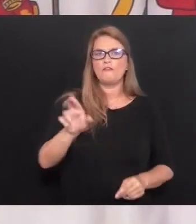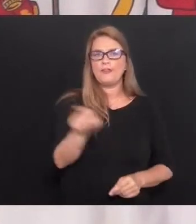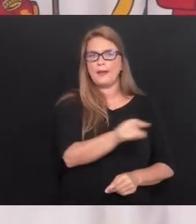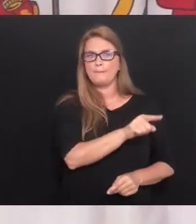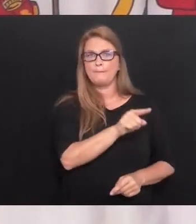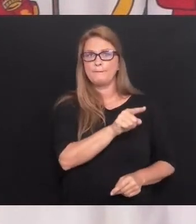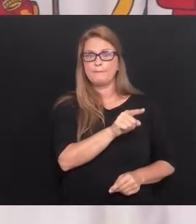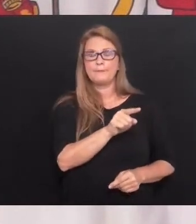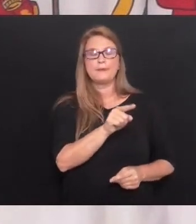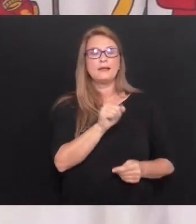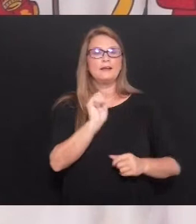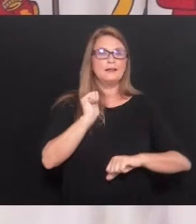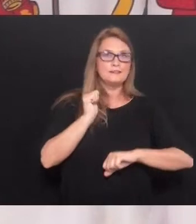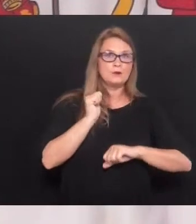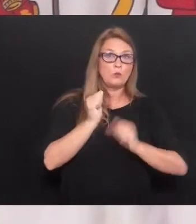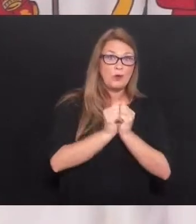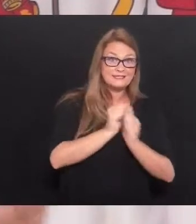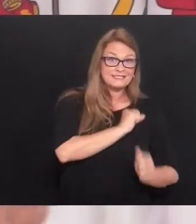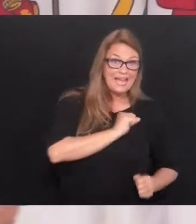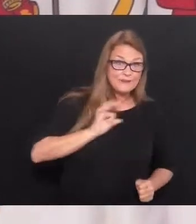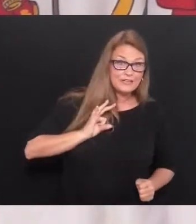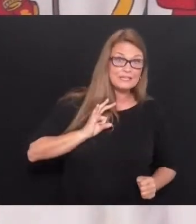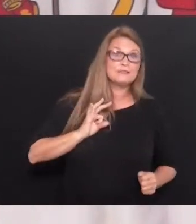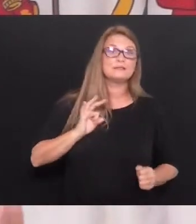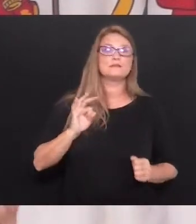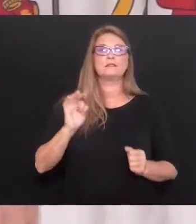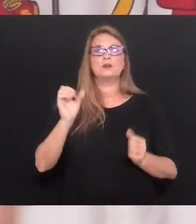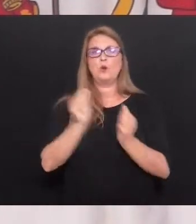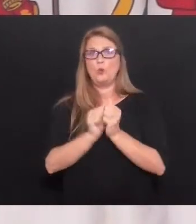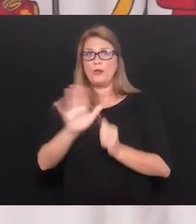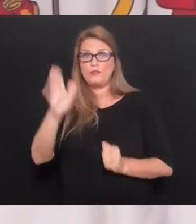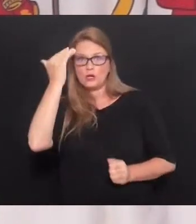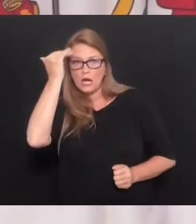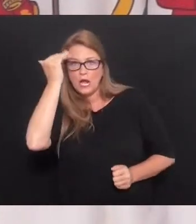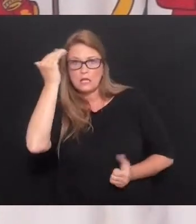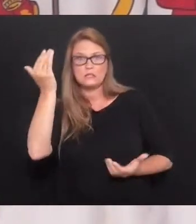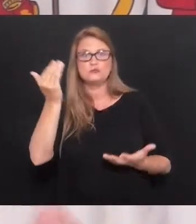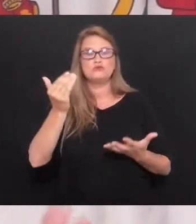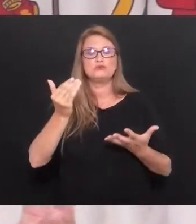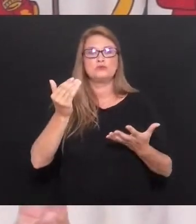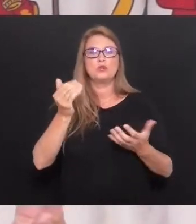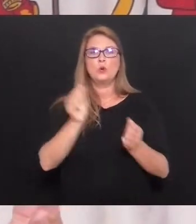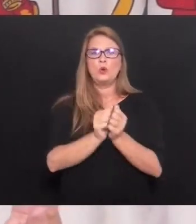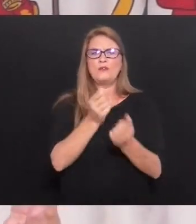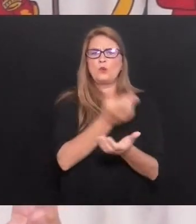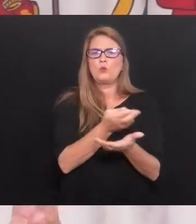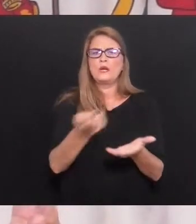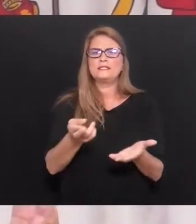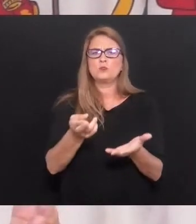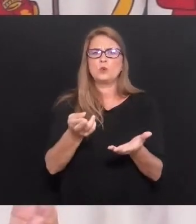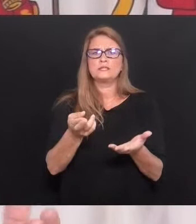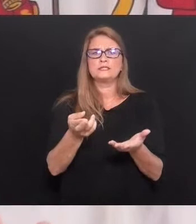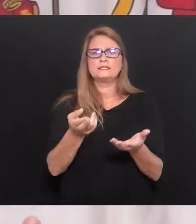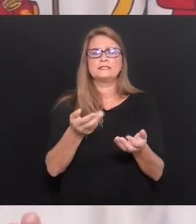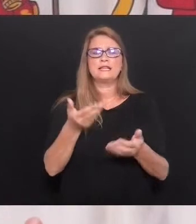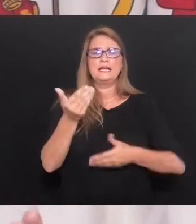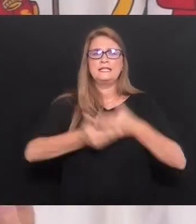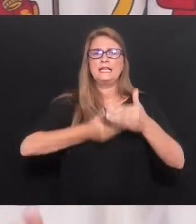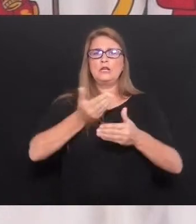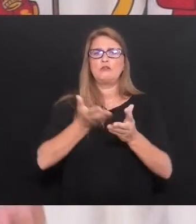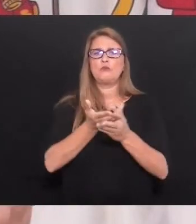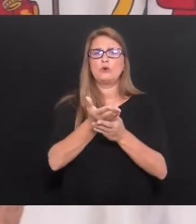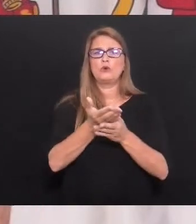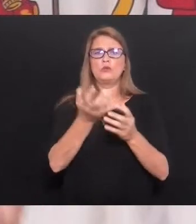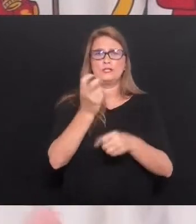of helping them with staffing, helping them with knowledge, helping them with resources get through this tough time. If they've got to